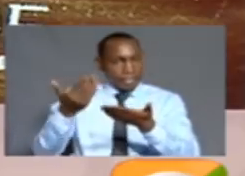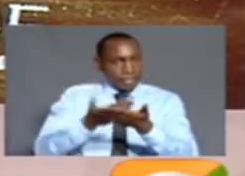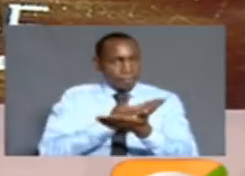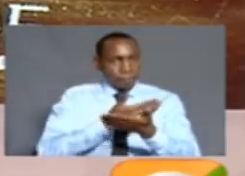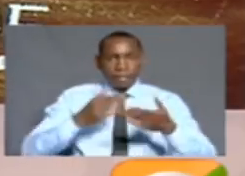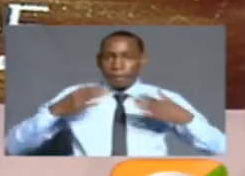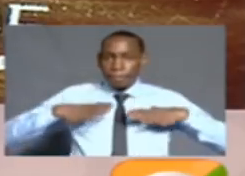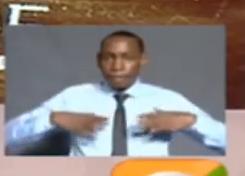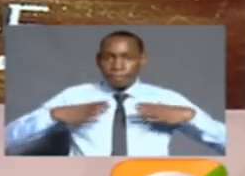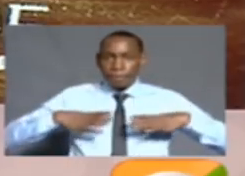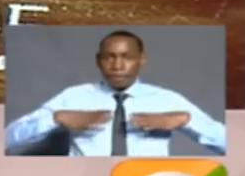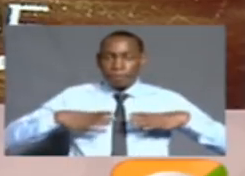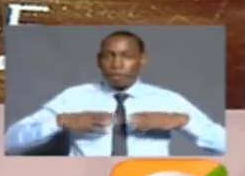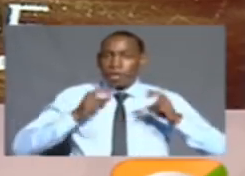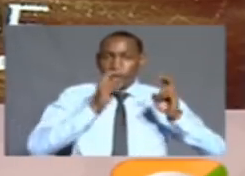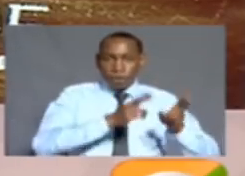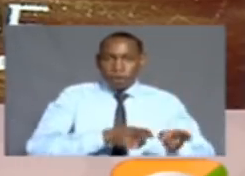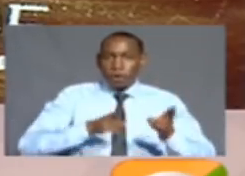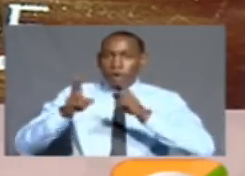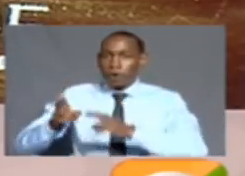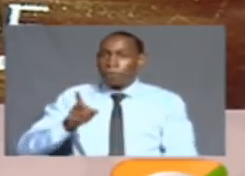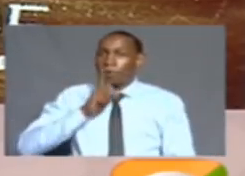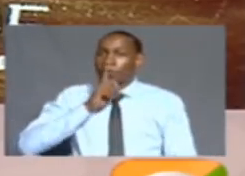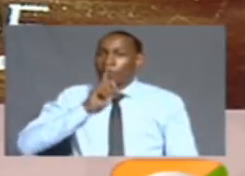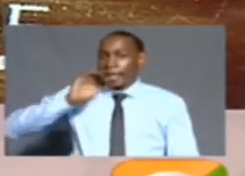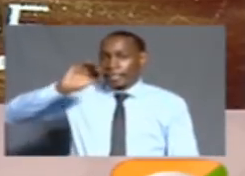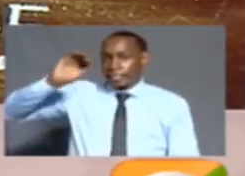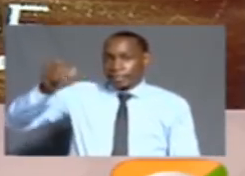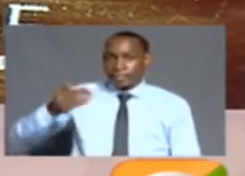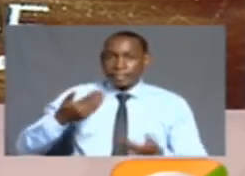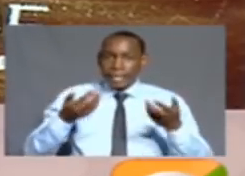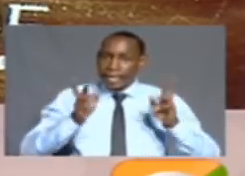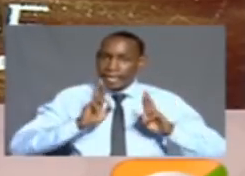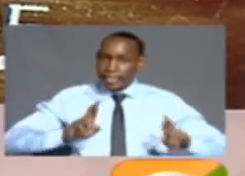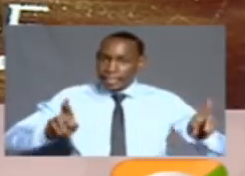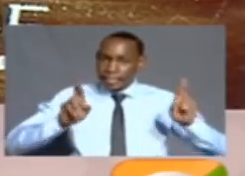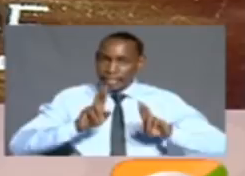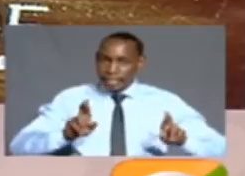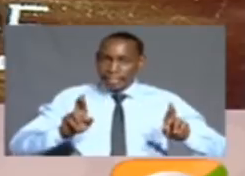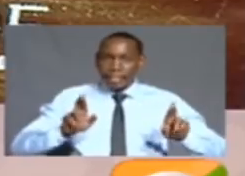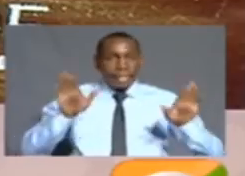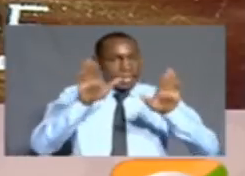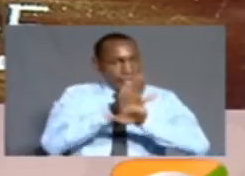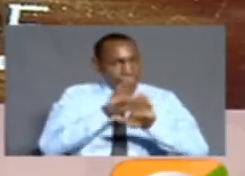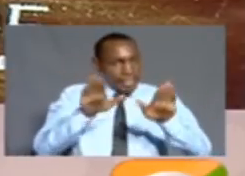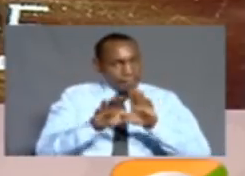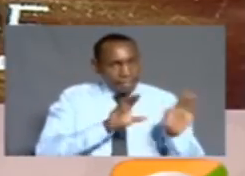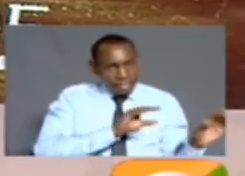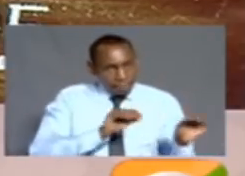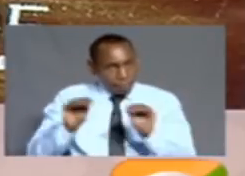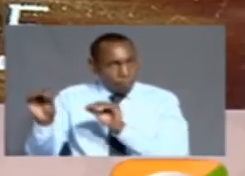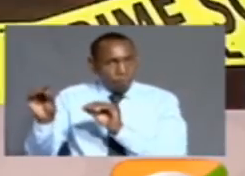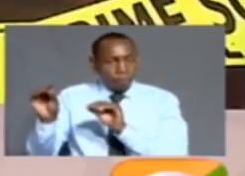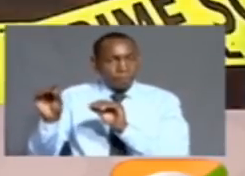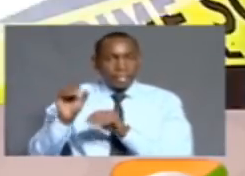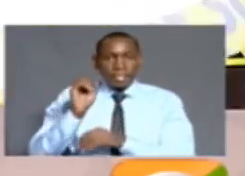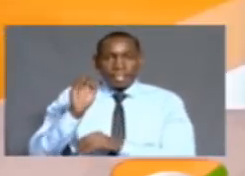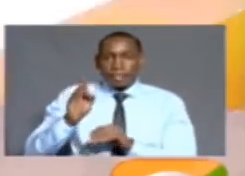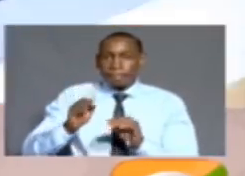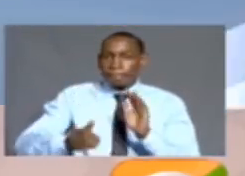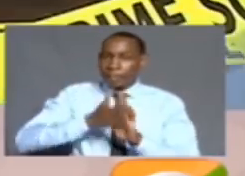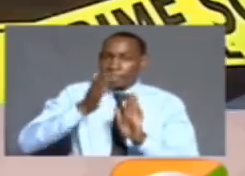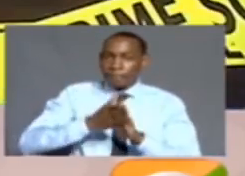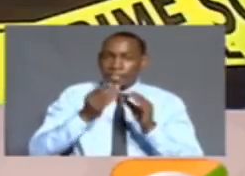the residents of the ordinarily quiet town are ready to pack up their all and leave if a speedy